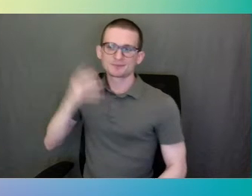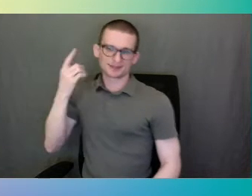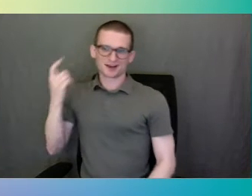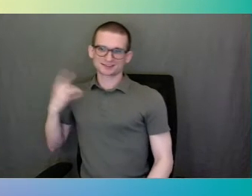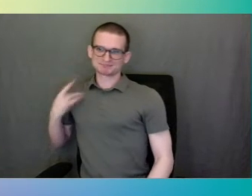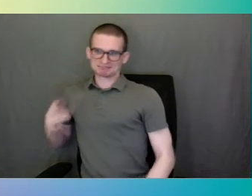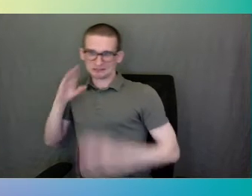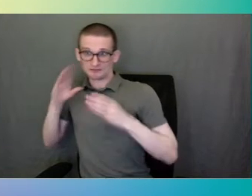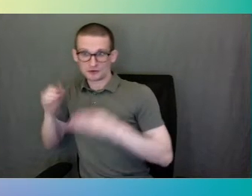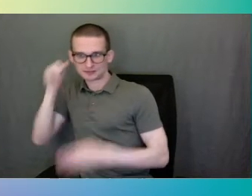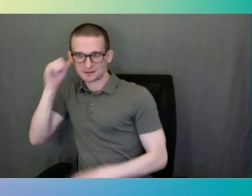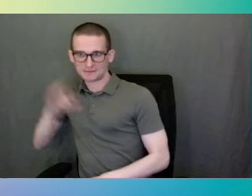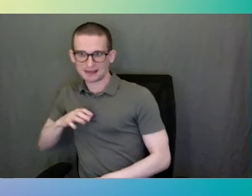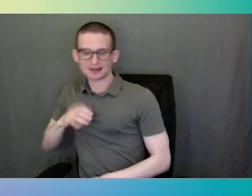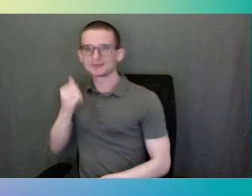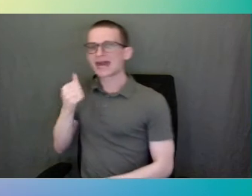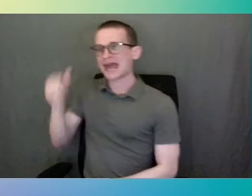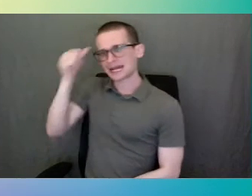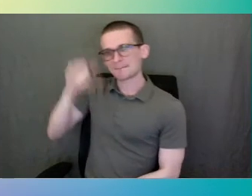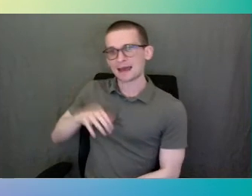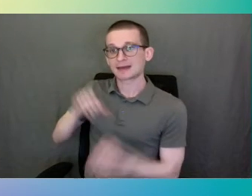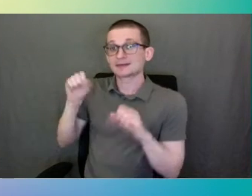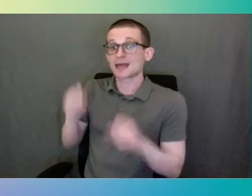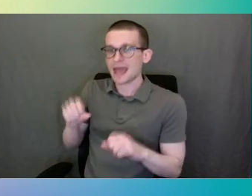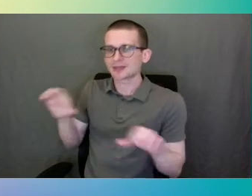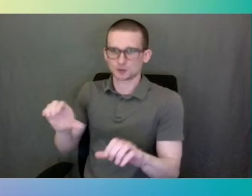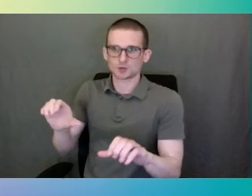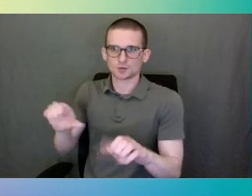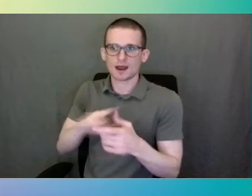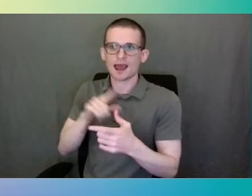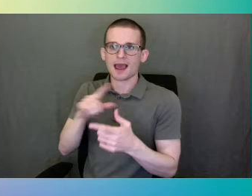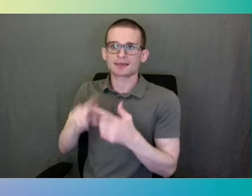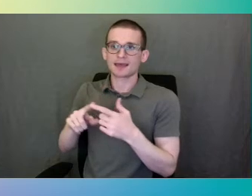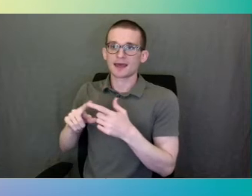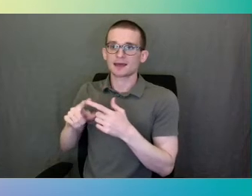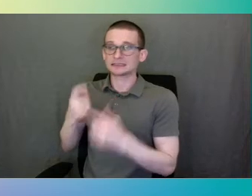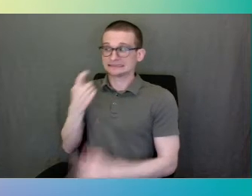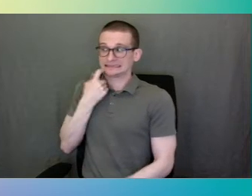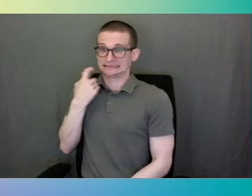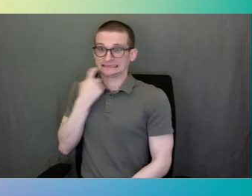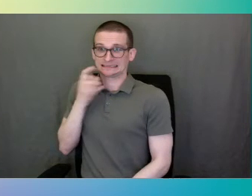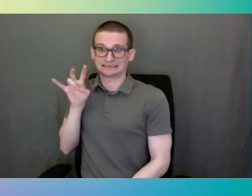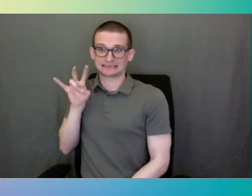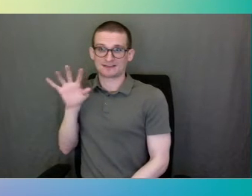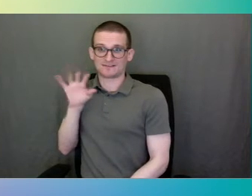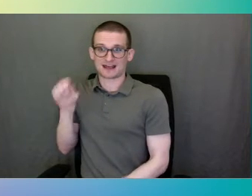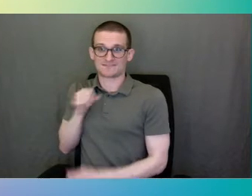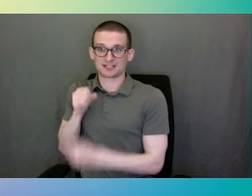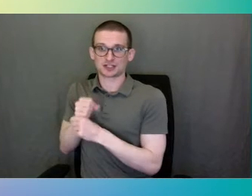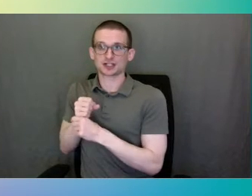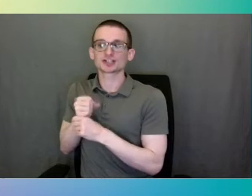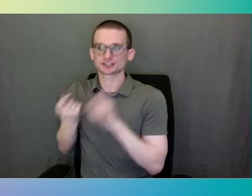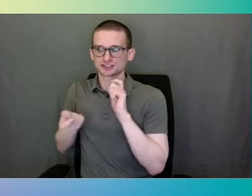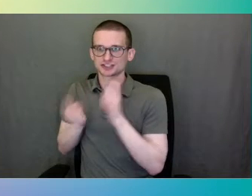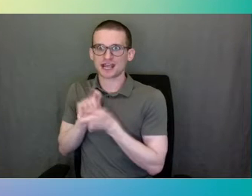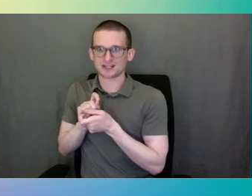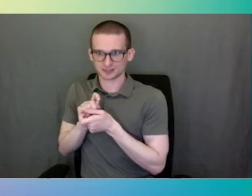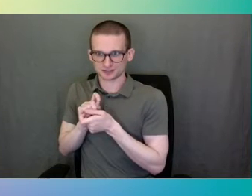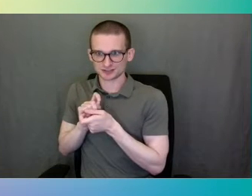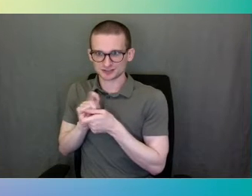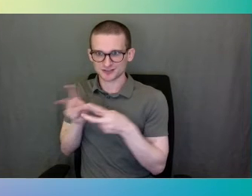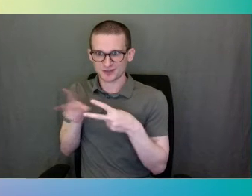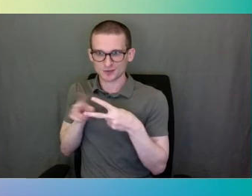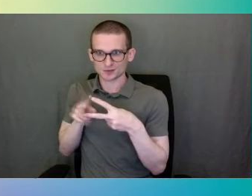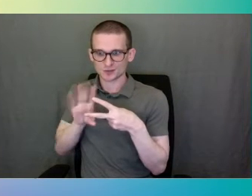was capable of doing. And then it's only in the last 75 years, and this is the problem, that those two words were